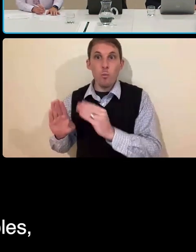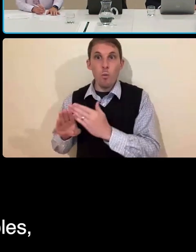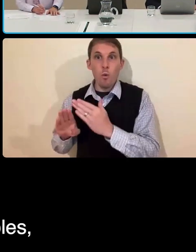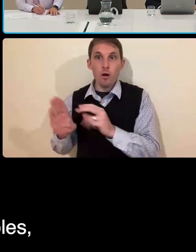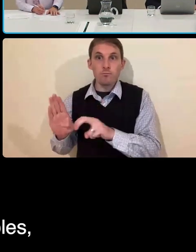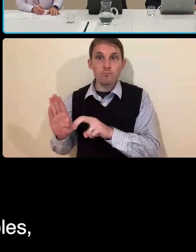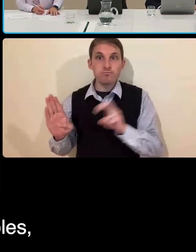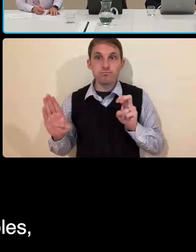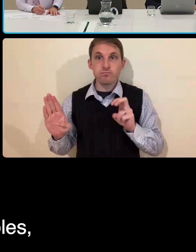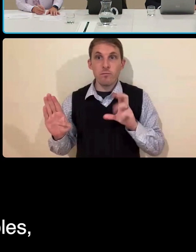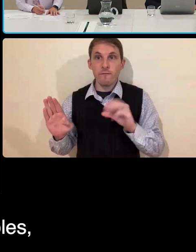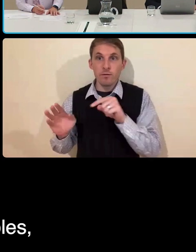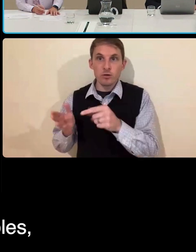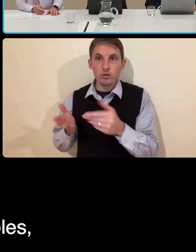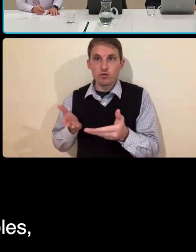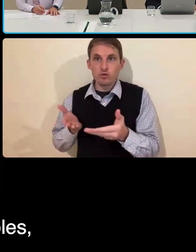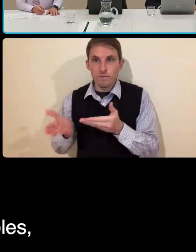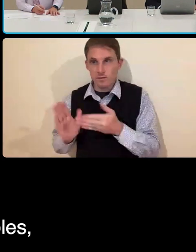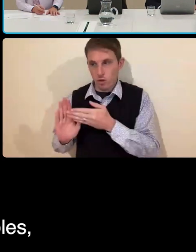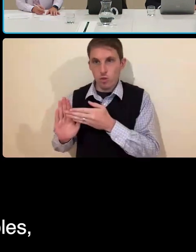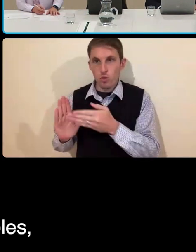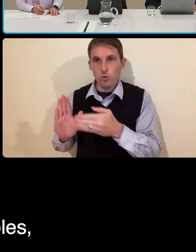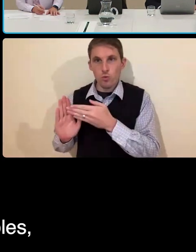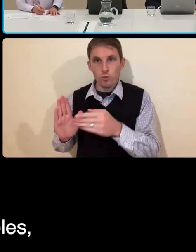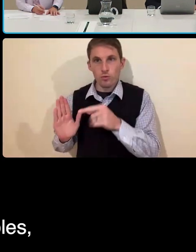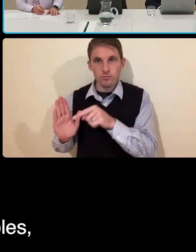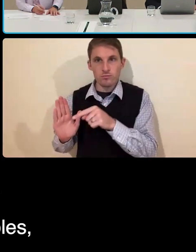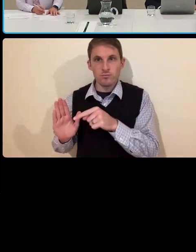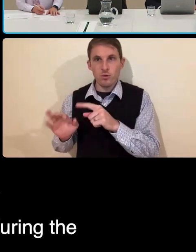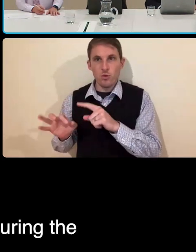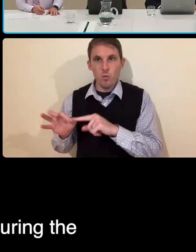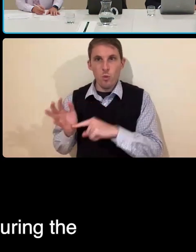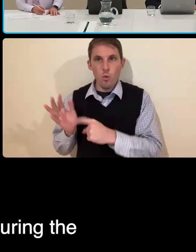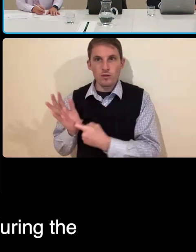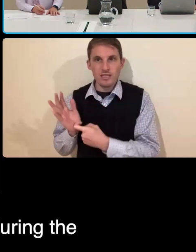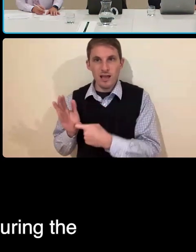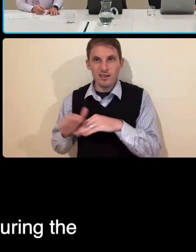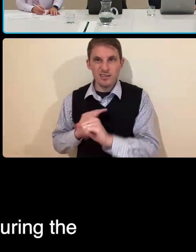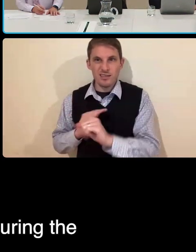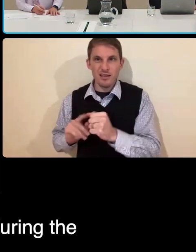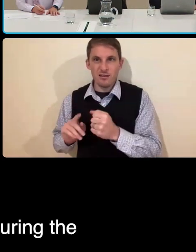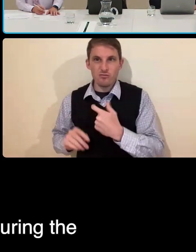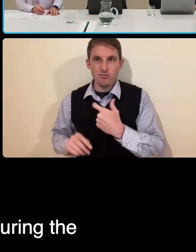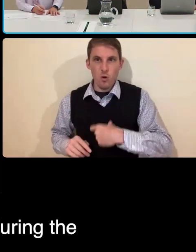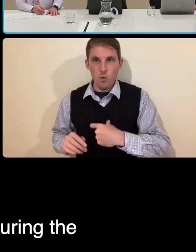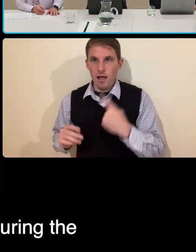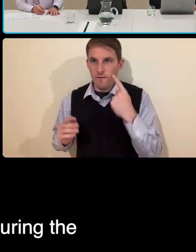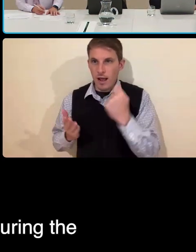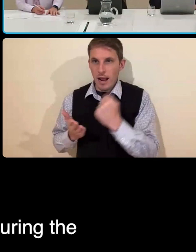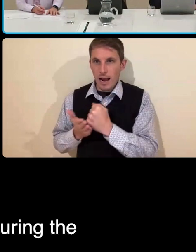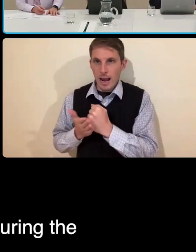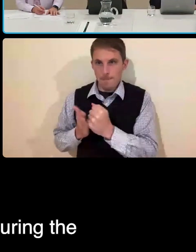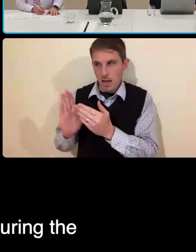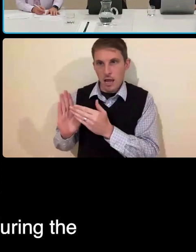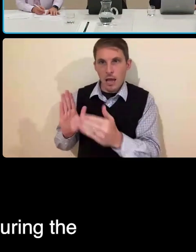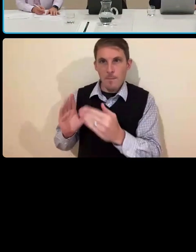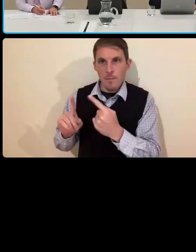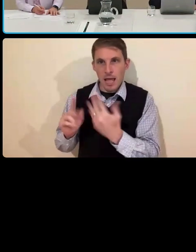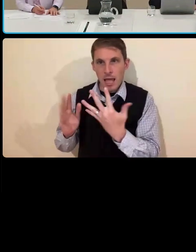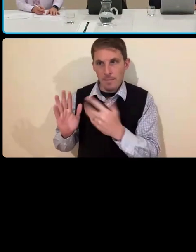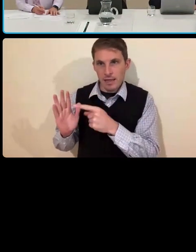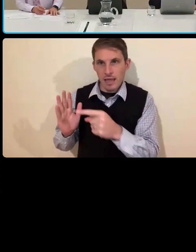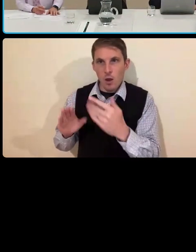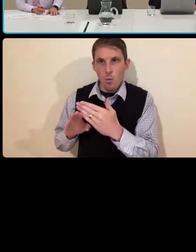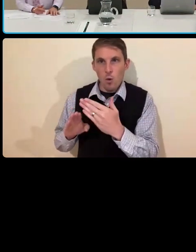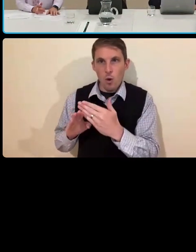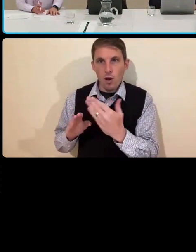service during in those specified roles, and the number of staff who worked any hours during the